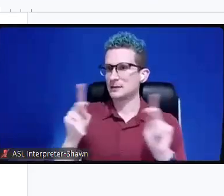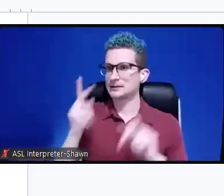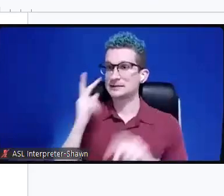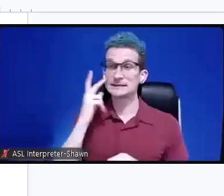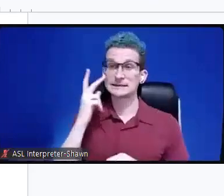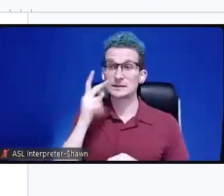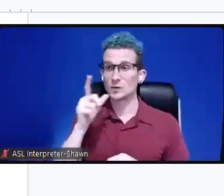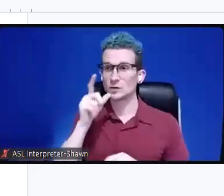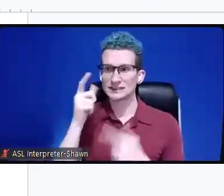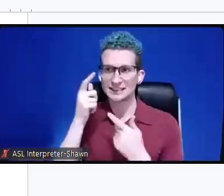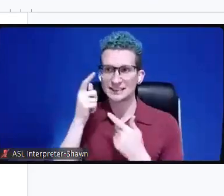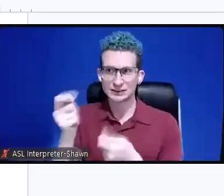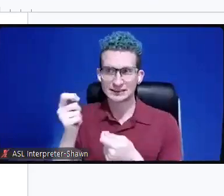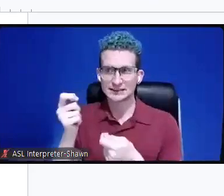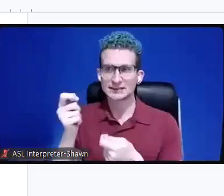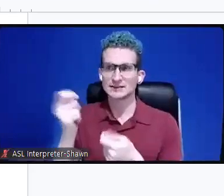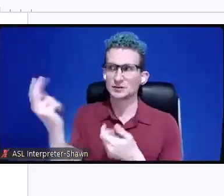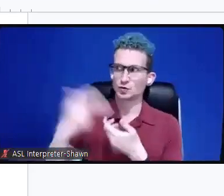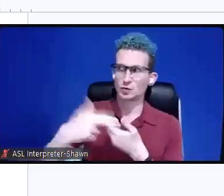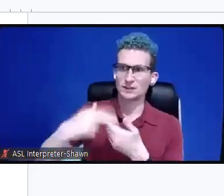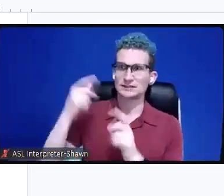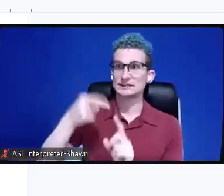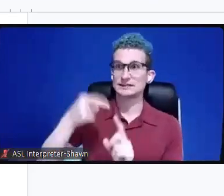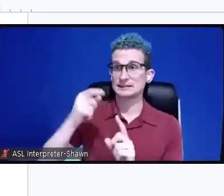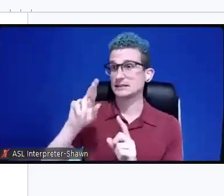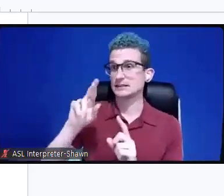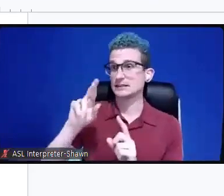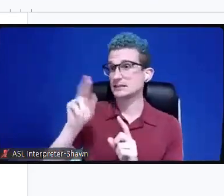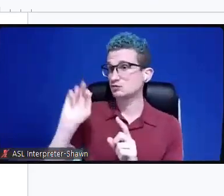BIPOC communities was one of my focuses.